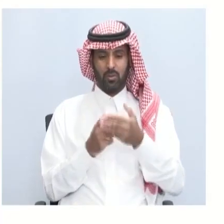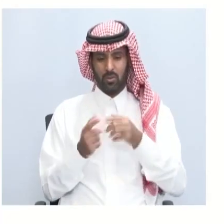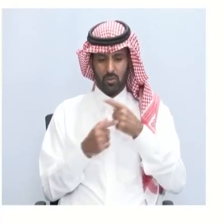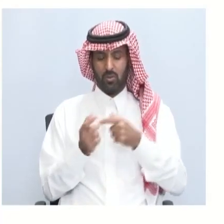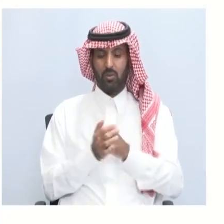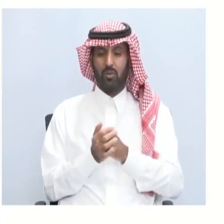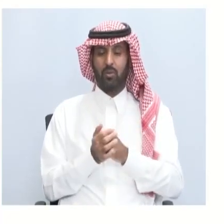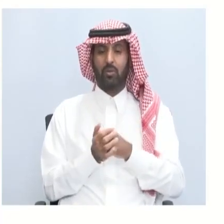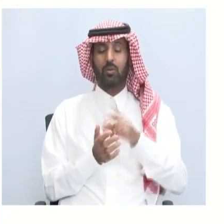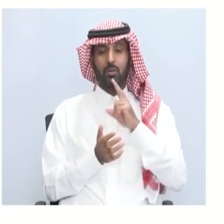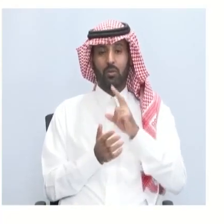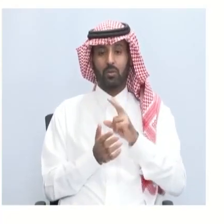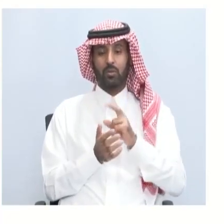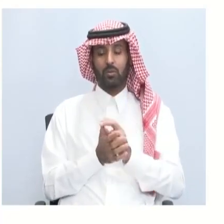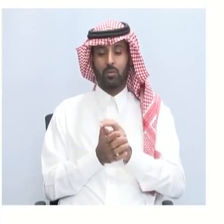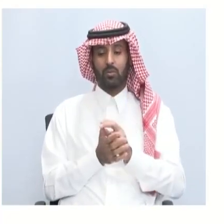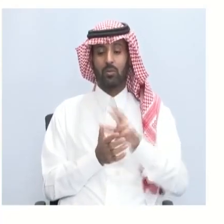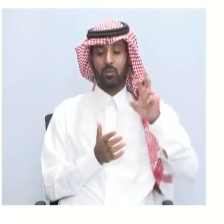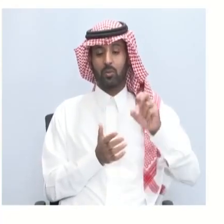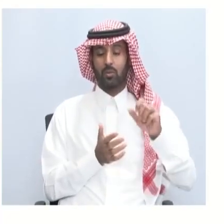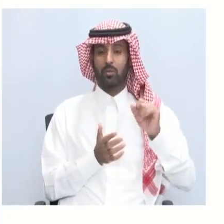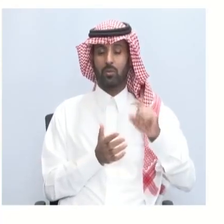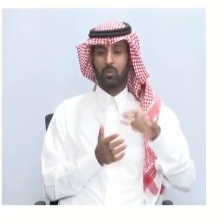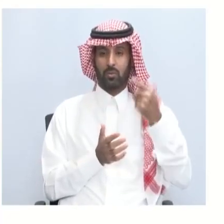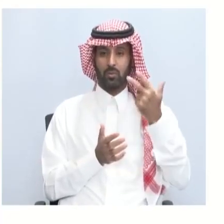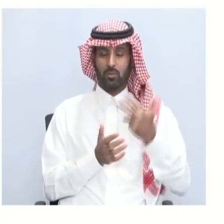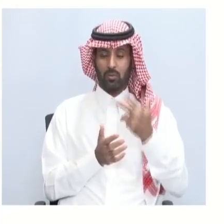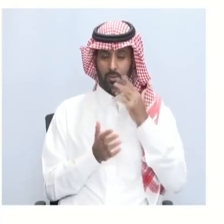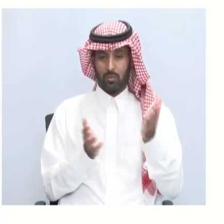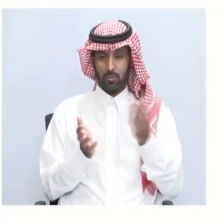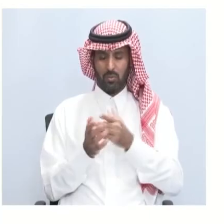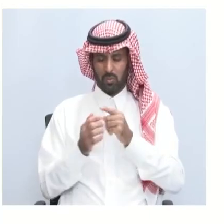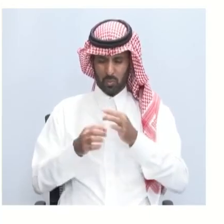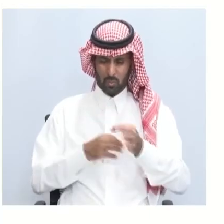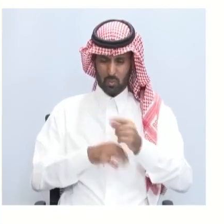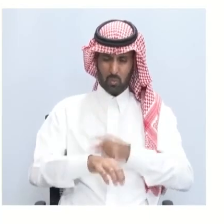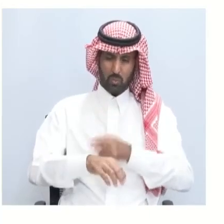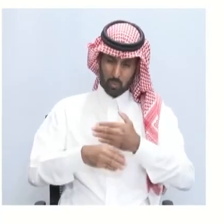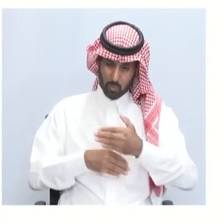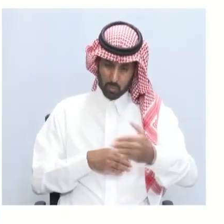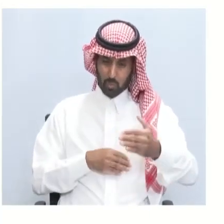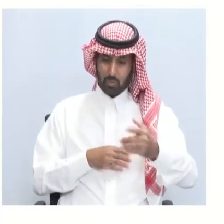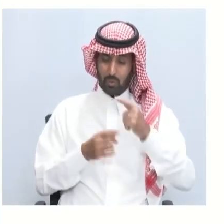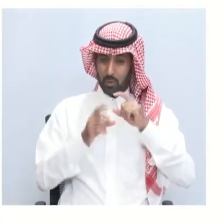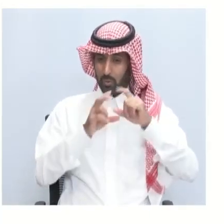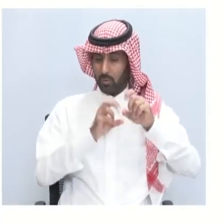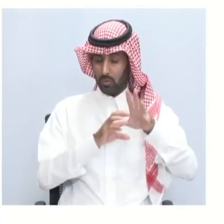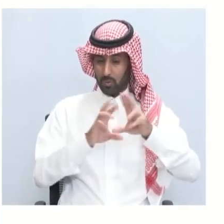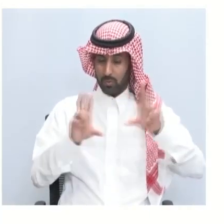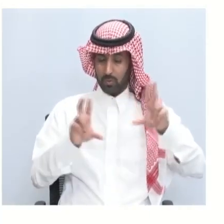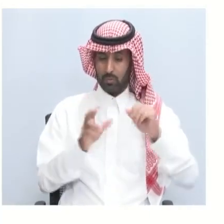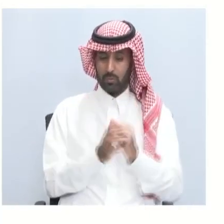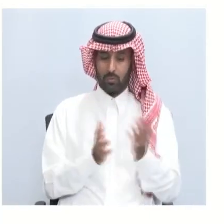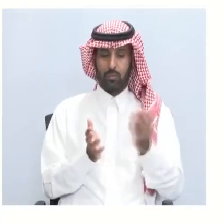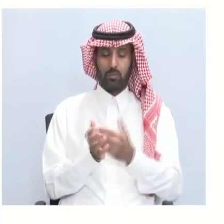from 1937 to 2009. And that's a very long time. Another fun